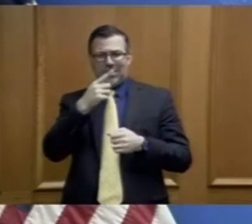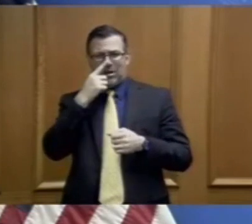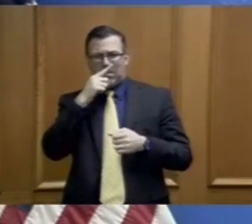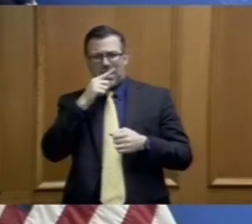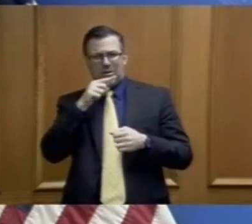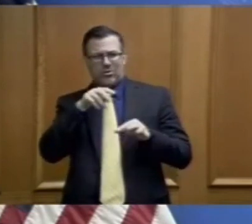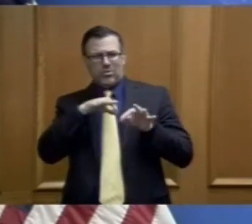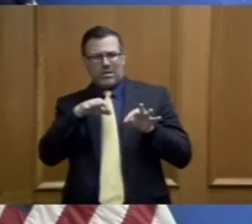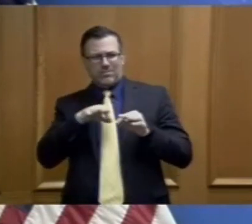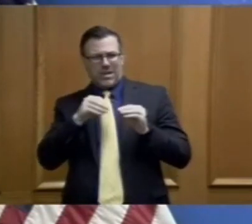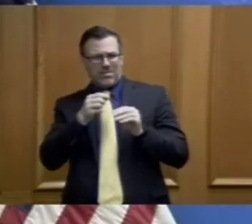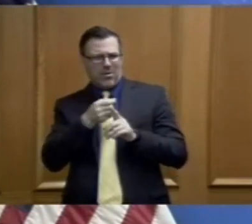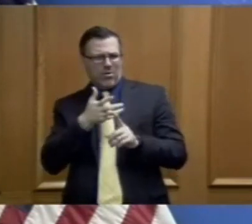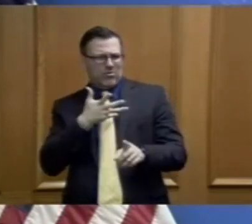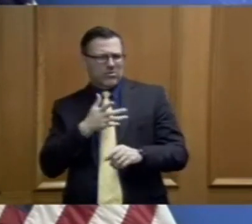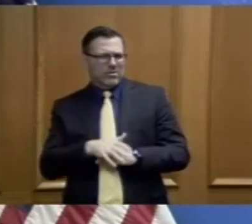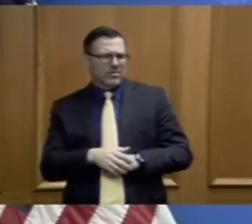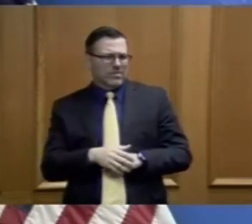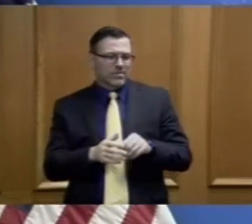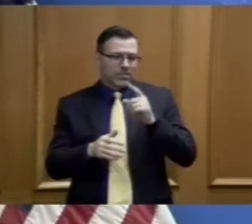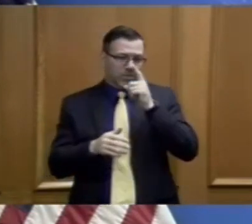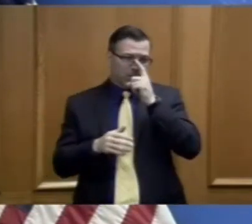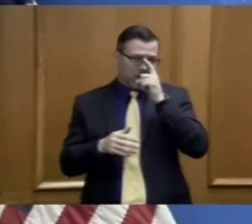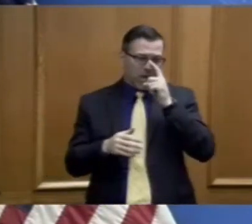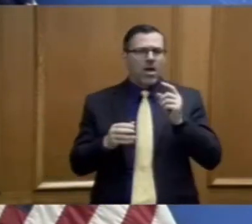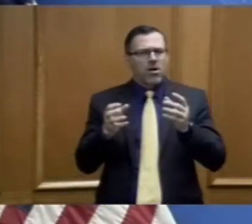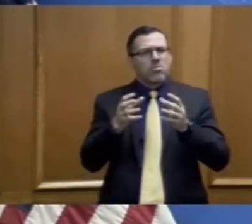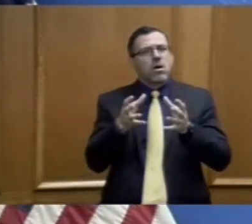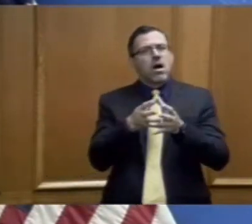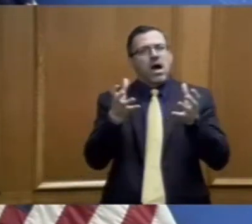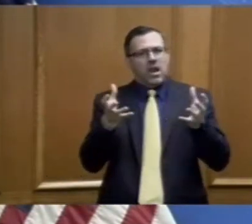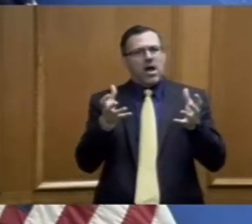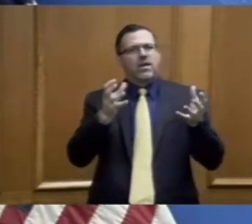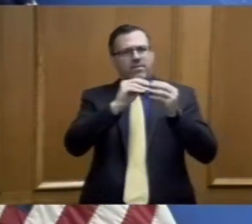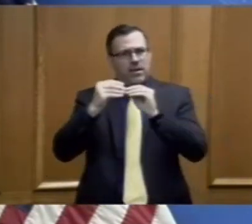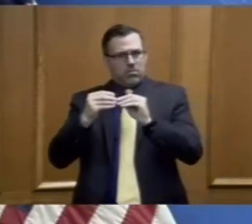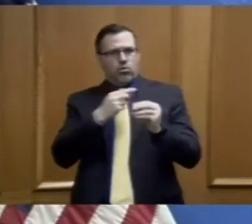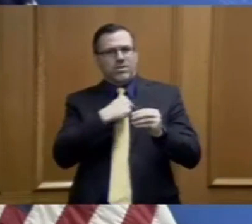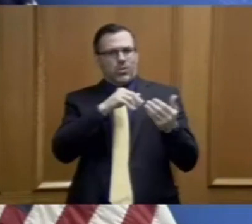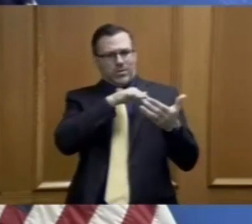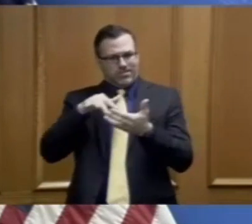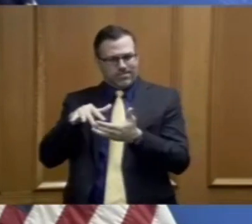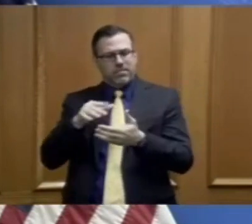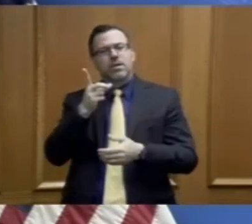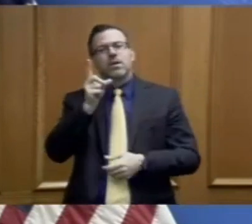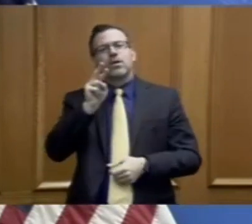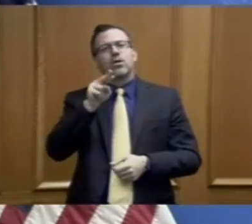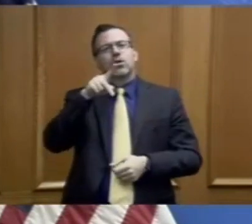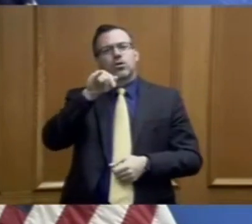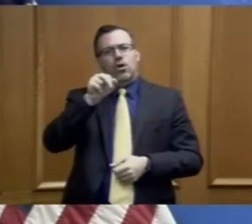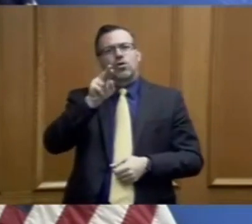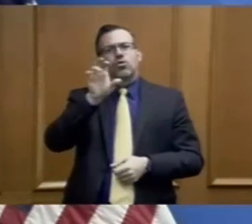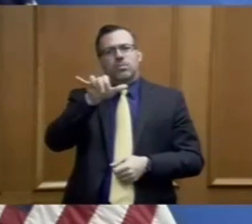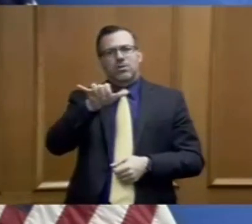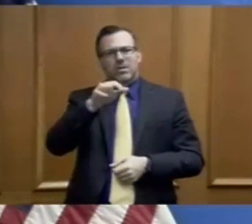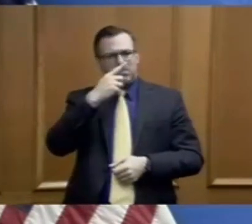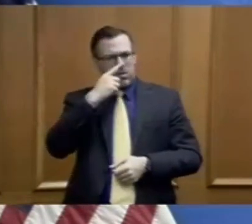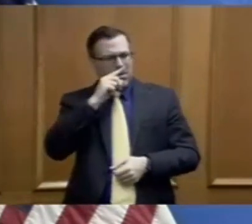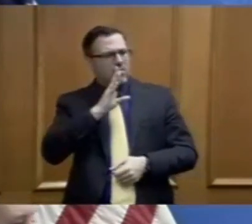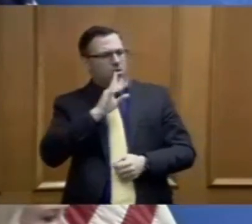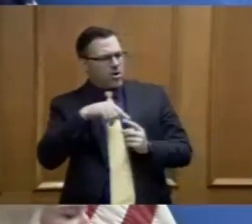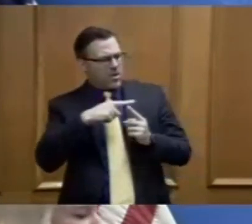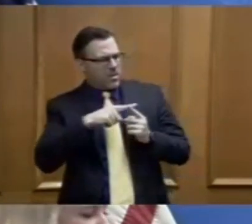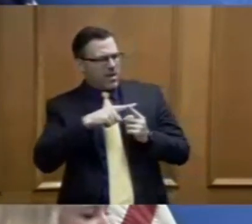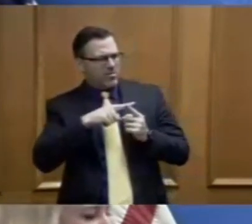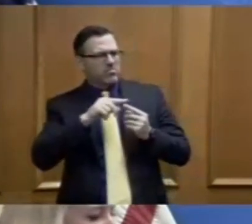that? Yeah, thanks, Sergio. There are a lot of metrics that we look at, that being one of them. Dr. Pierce, you want to talk about that trajectory and